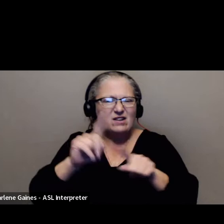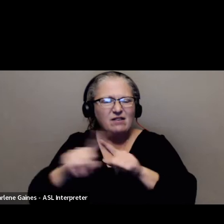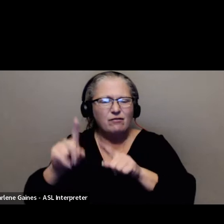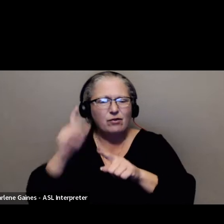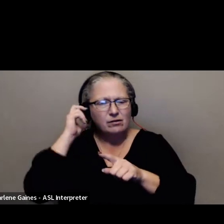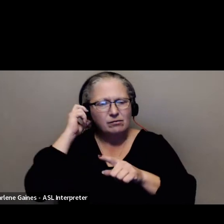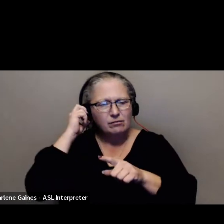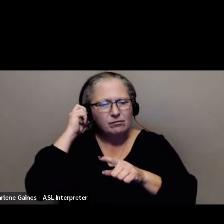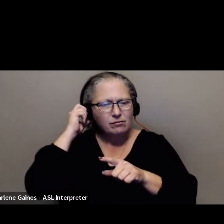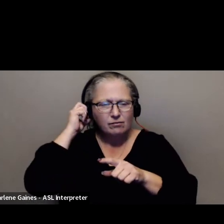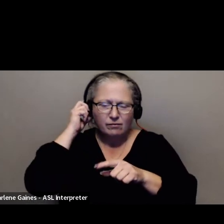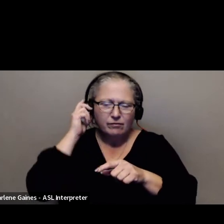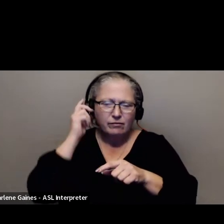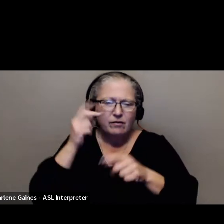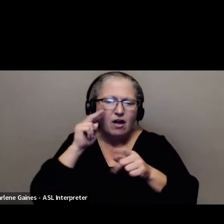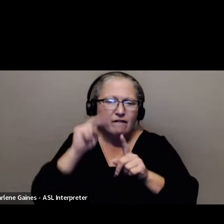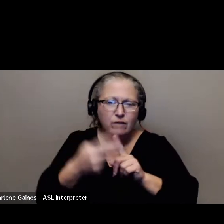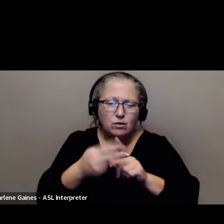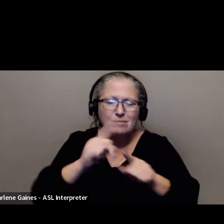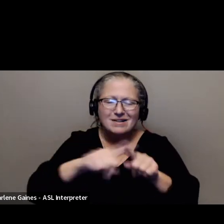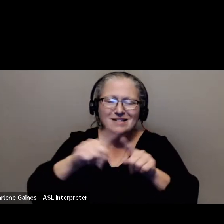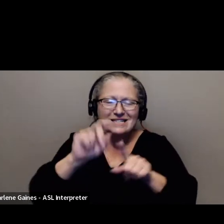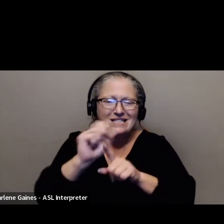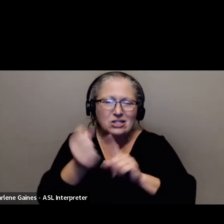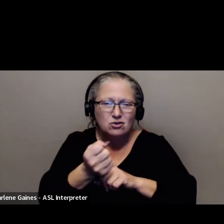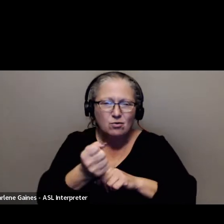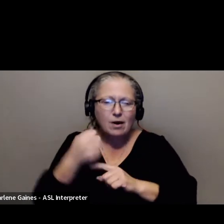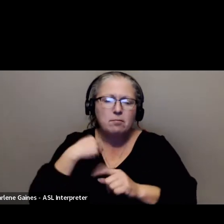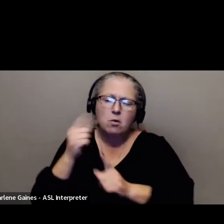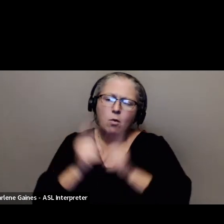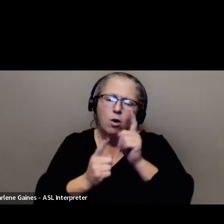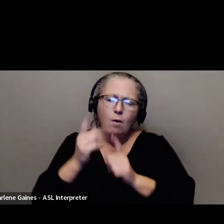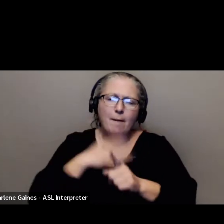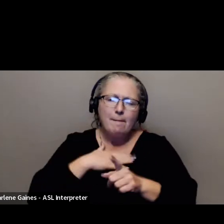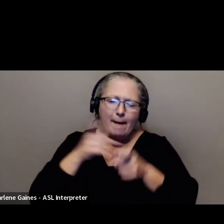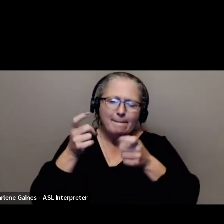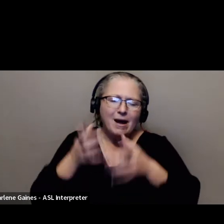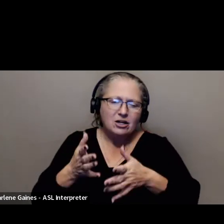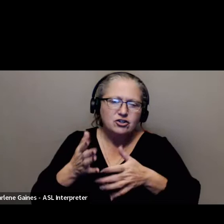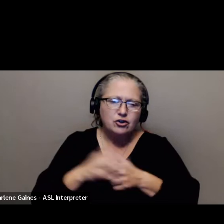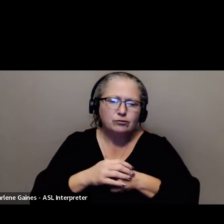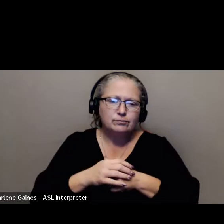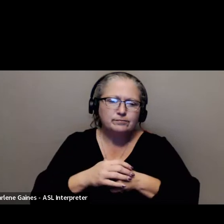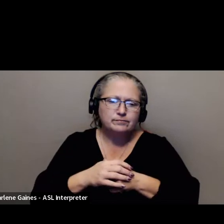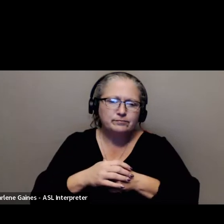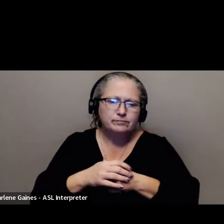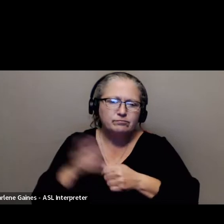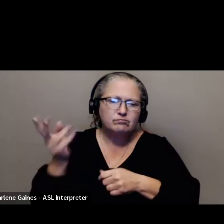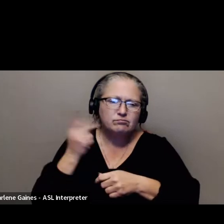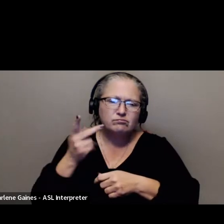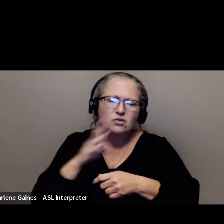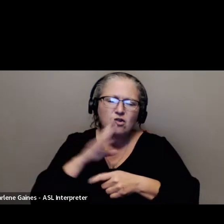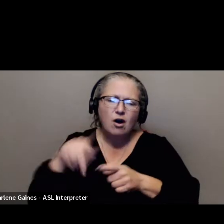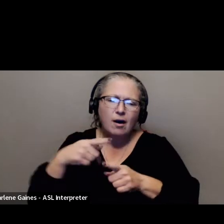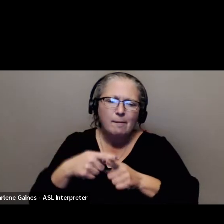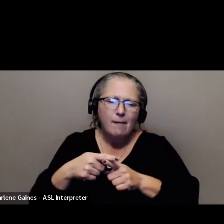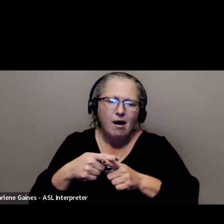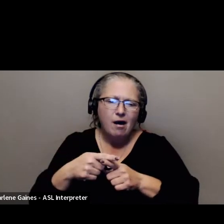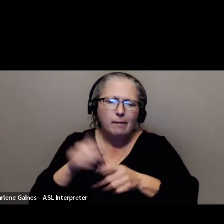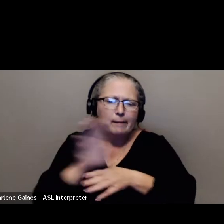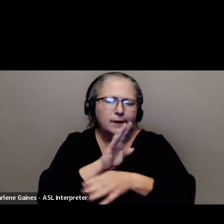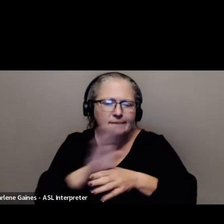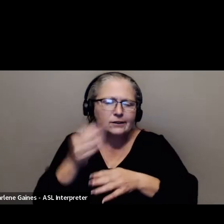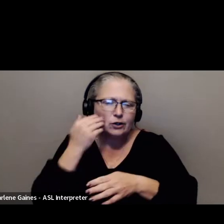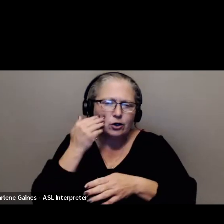of views about all the situation, and I had my one-on-one with my manager, and we were talking about the daily business,